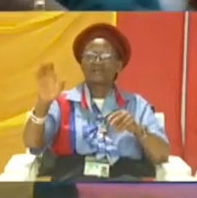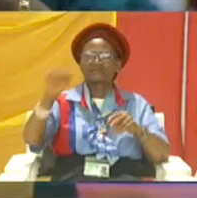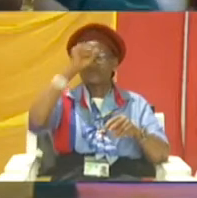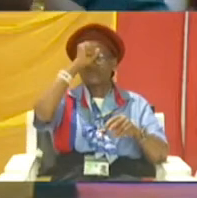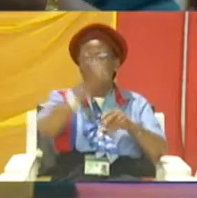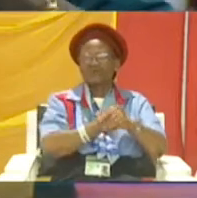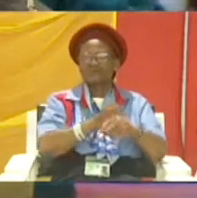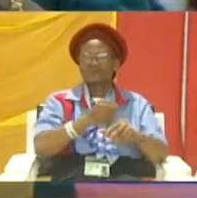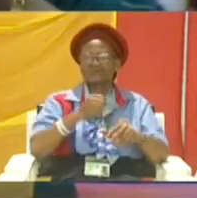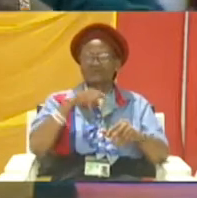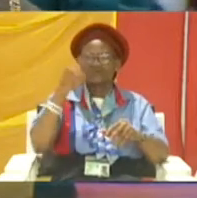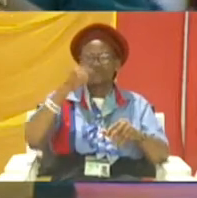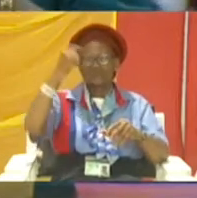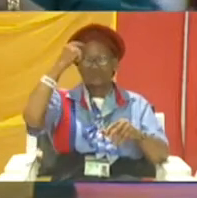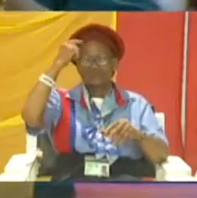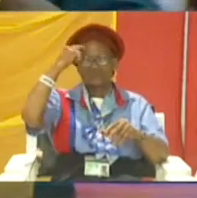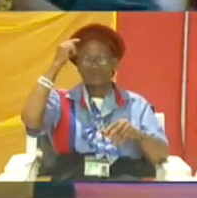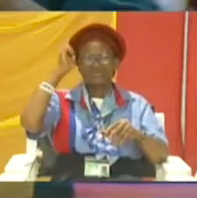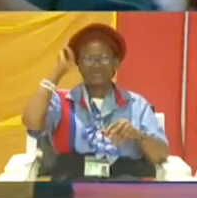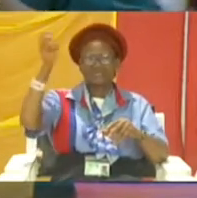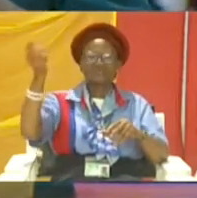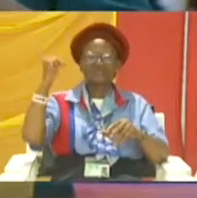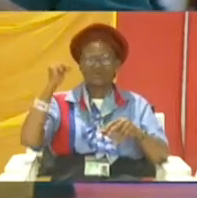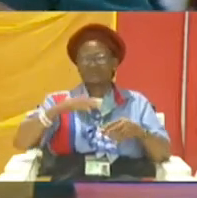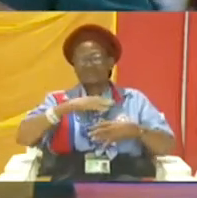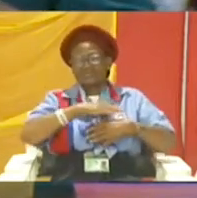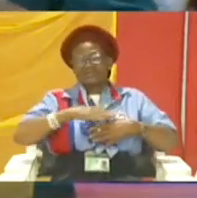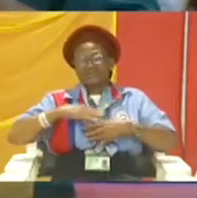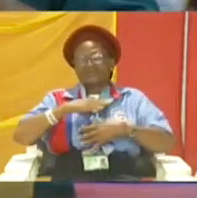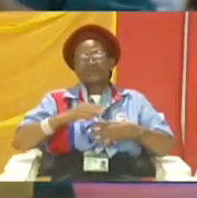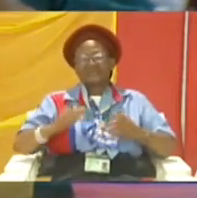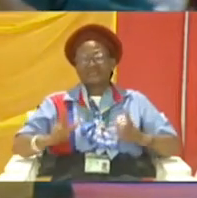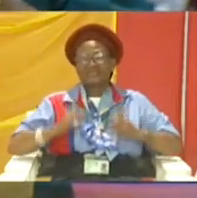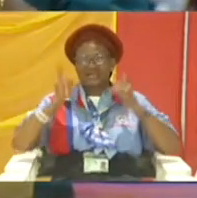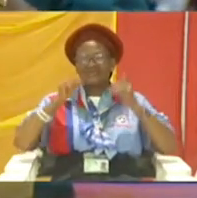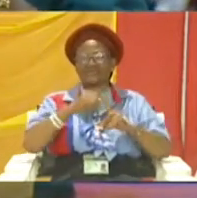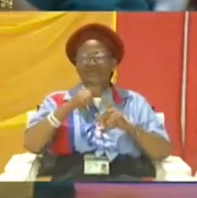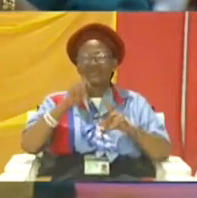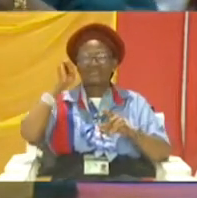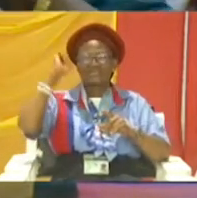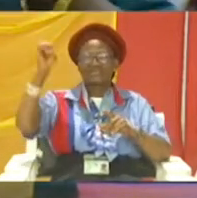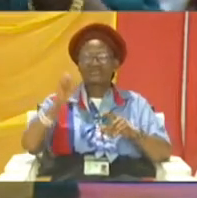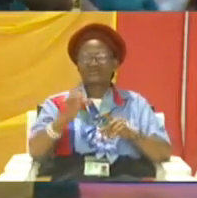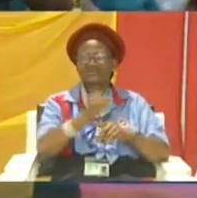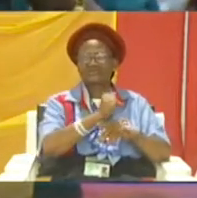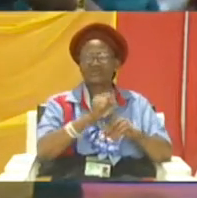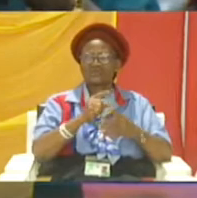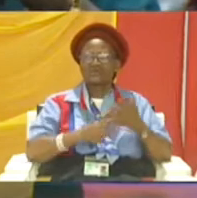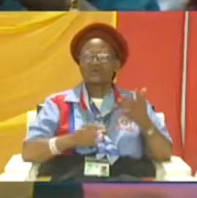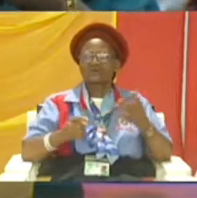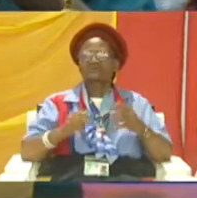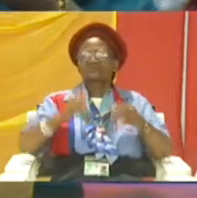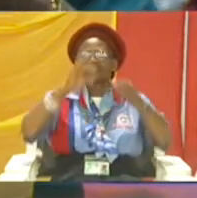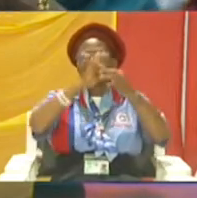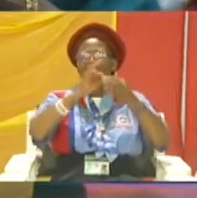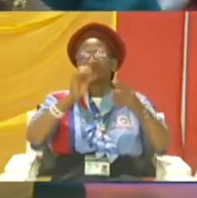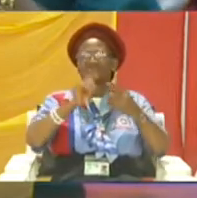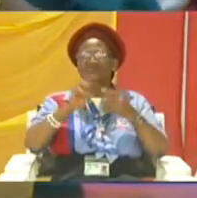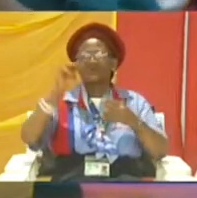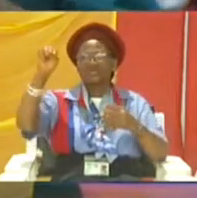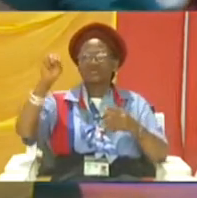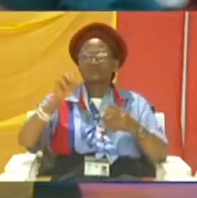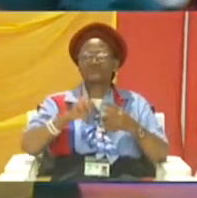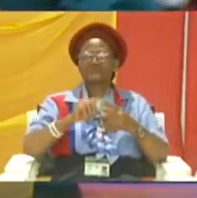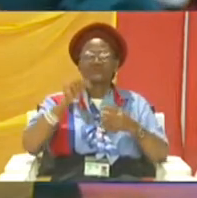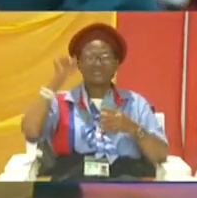thought it was enjoying life when he took what belonged to him from his father and went